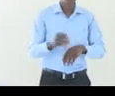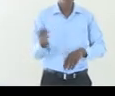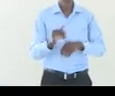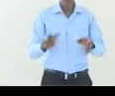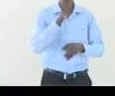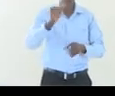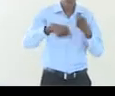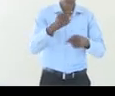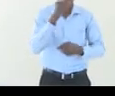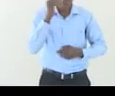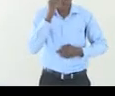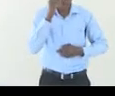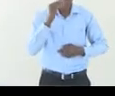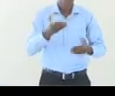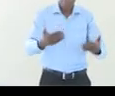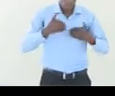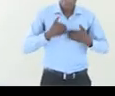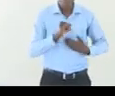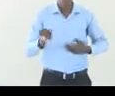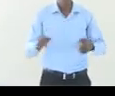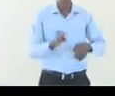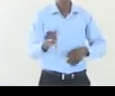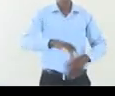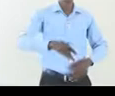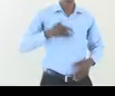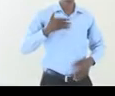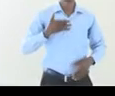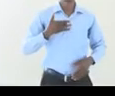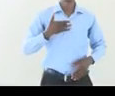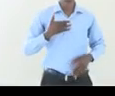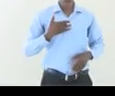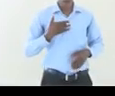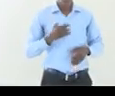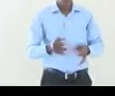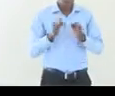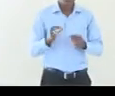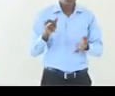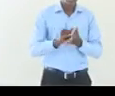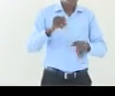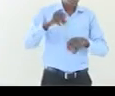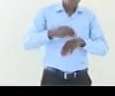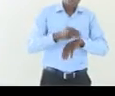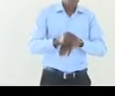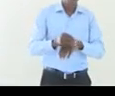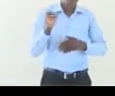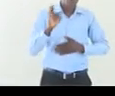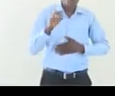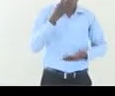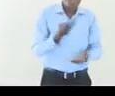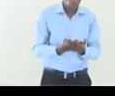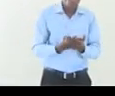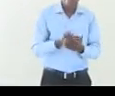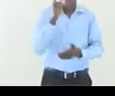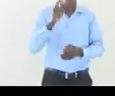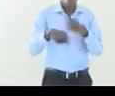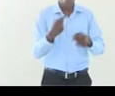home with the same feeling, do they? If it is well preached, if that message is really well preached,